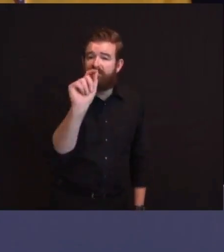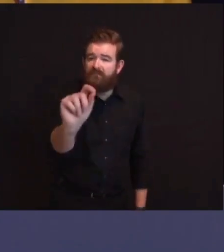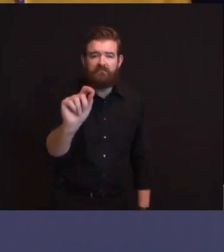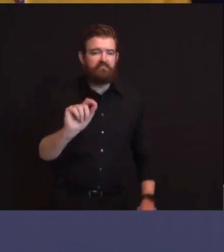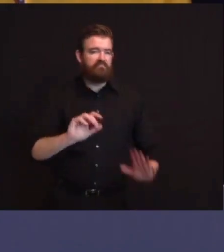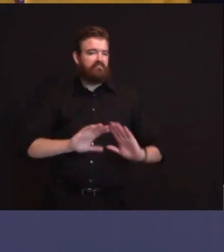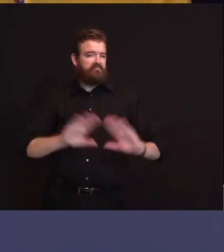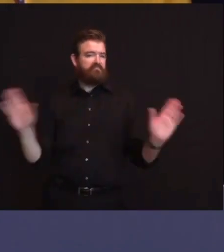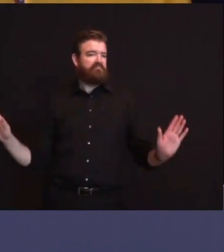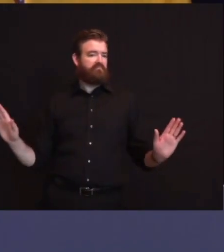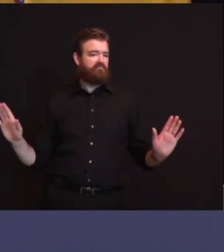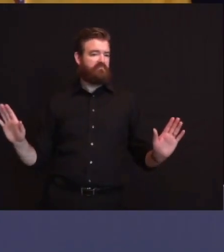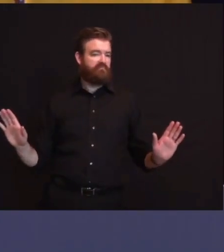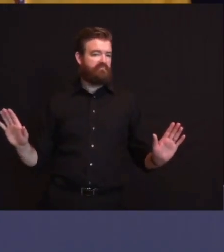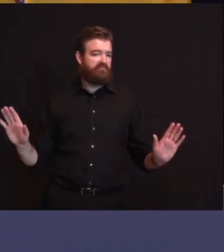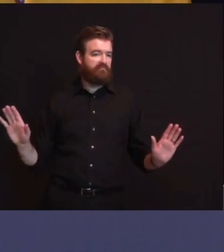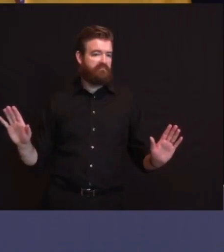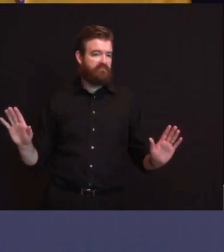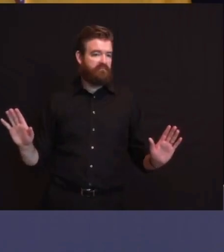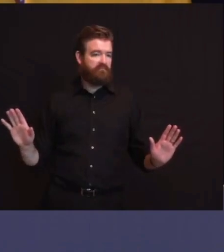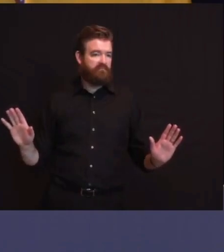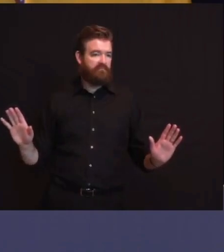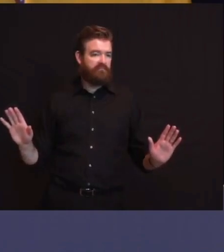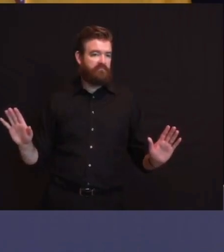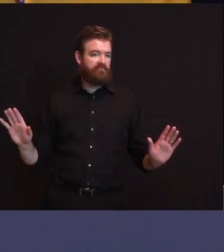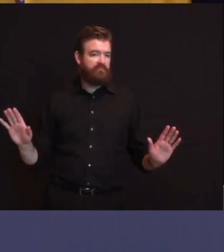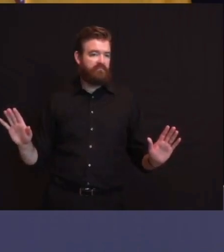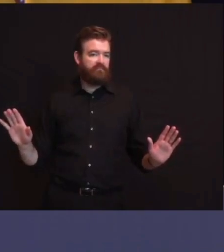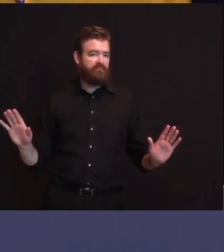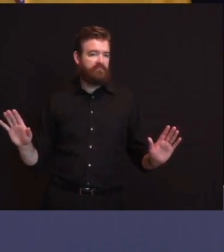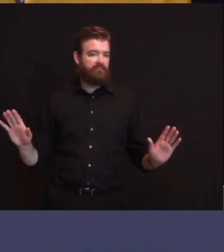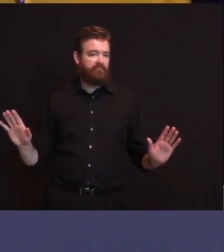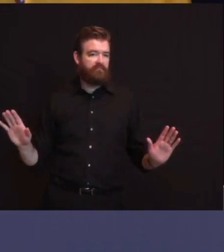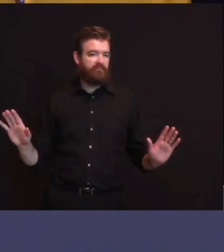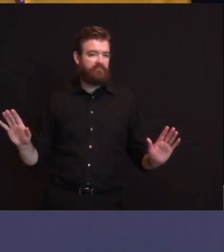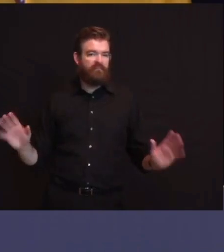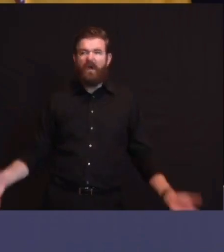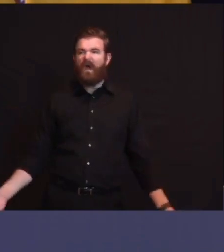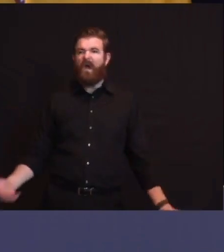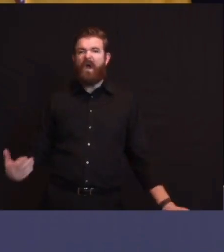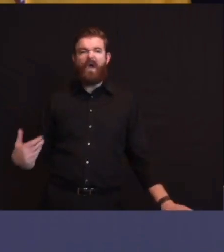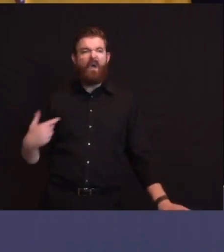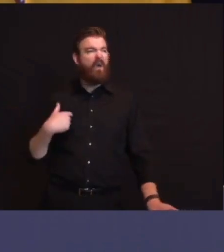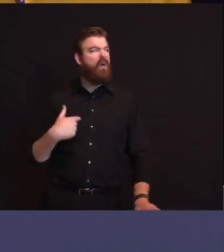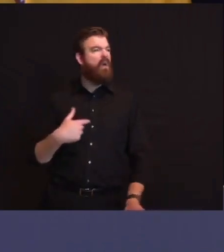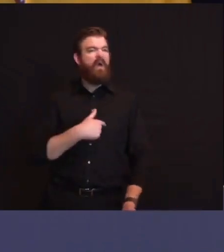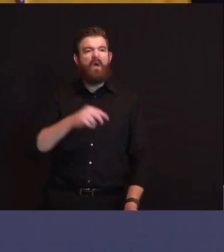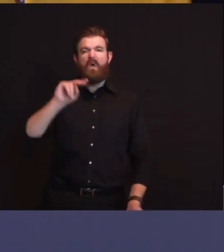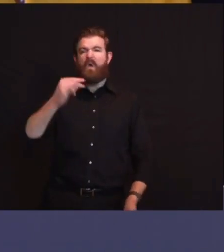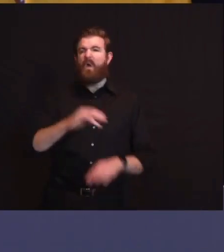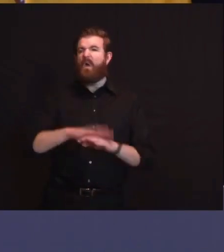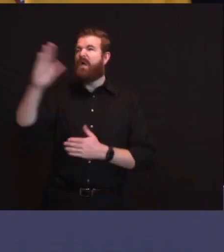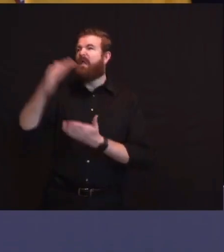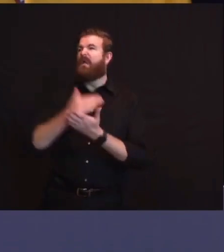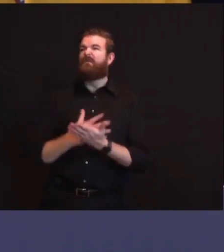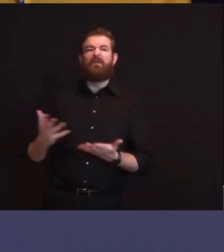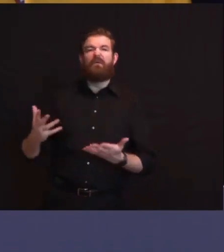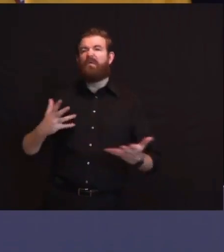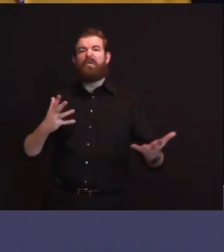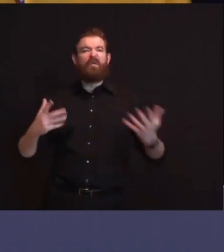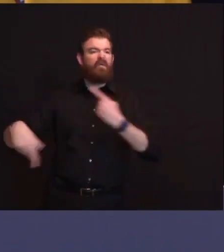We're not going to spend a lot of time complaining about whether or not we're on somebody's other list. We're going to spend all our time working to get our numbers down.